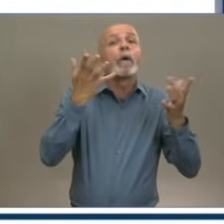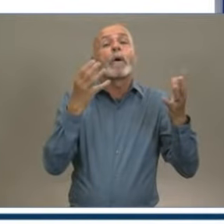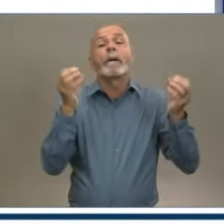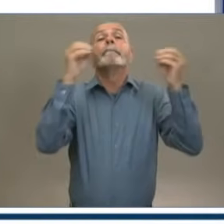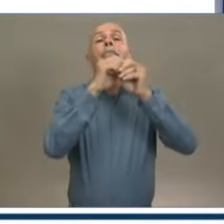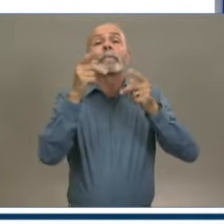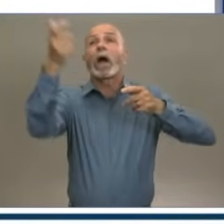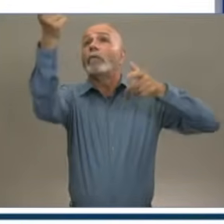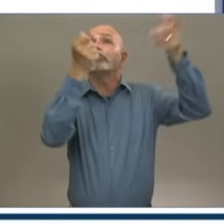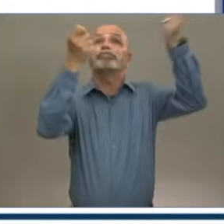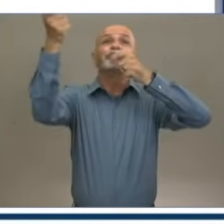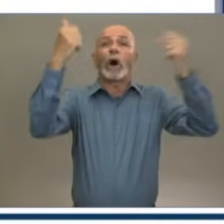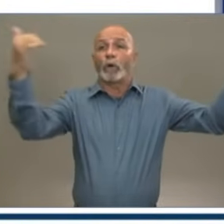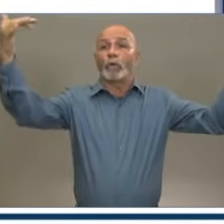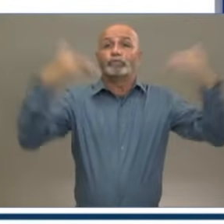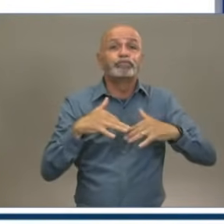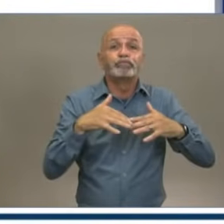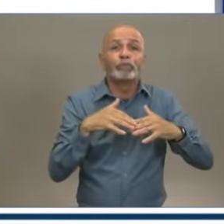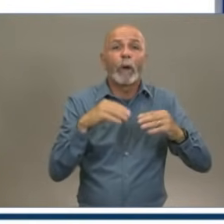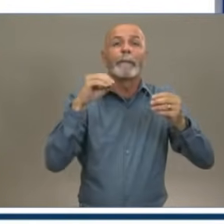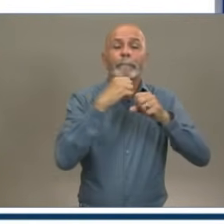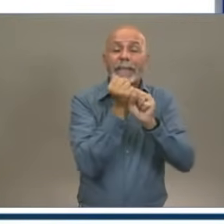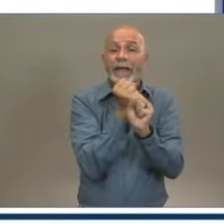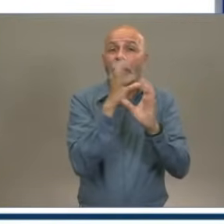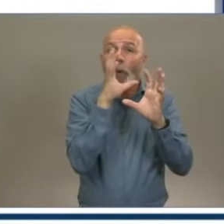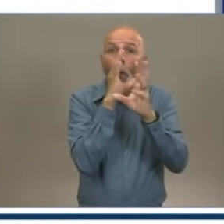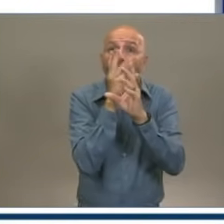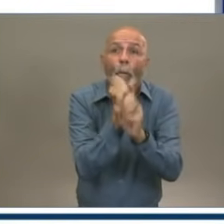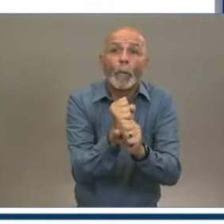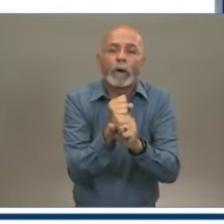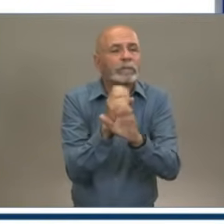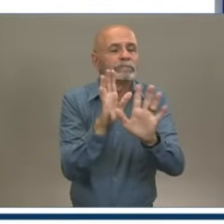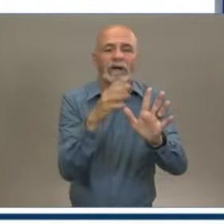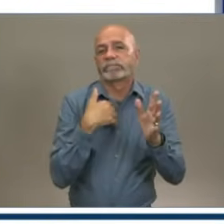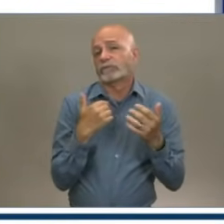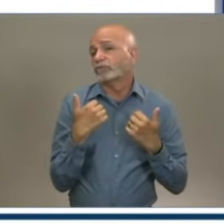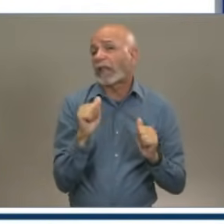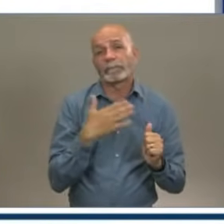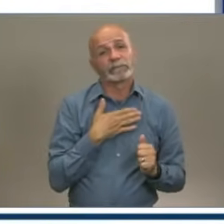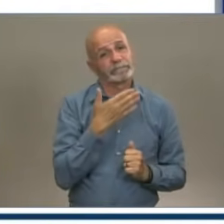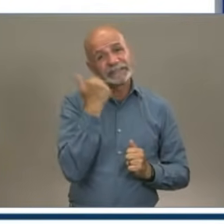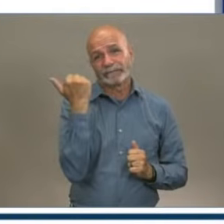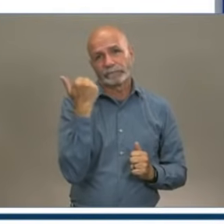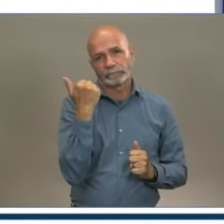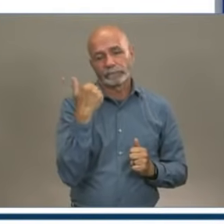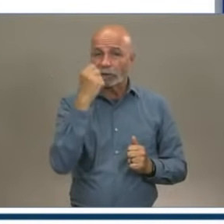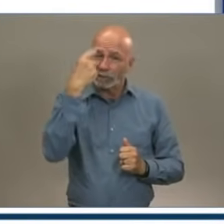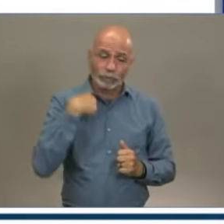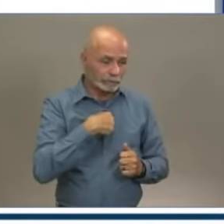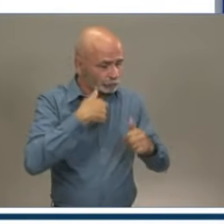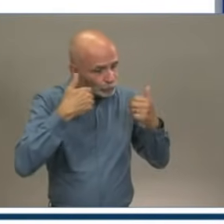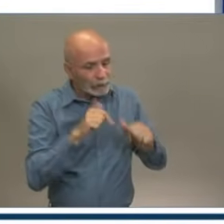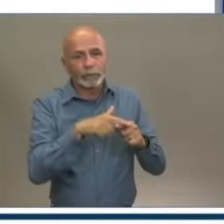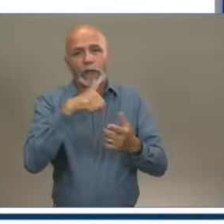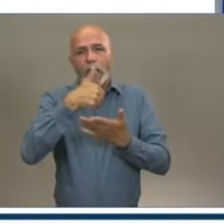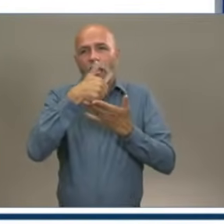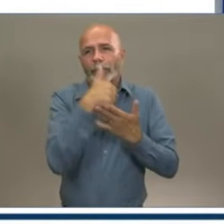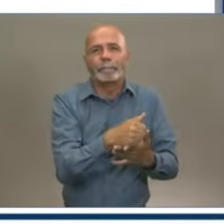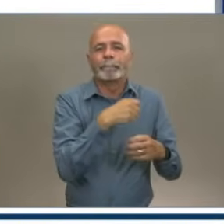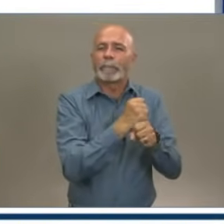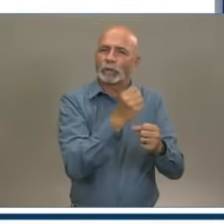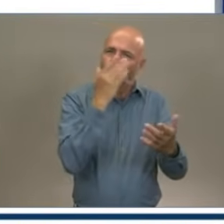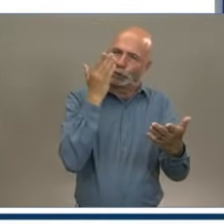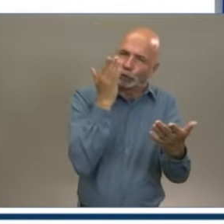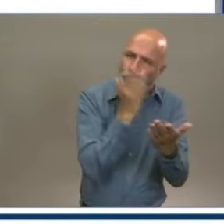those things, but we need to do as much as we can do to assist those and ensure that they're being listened to.